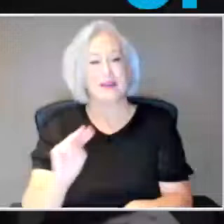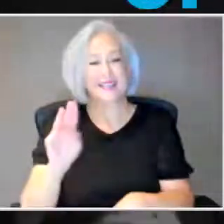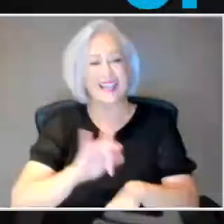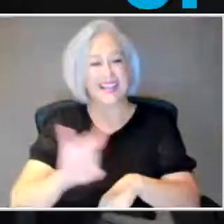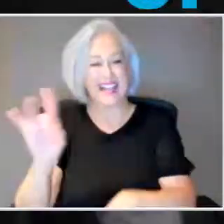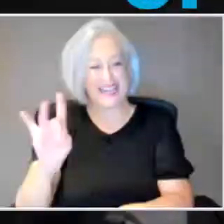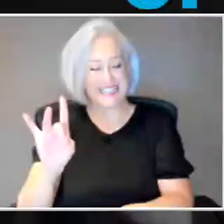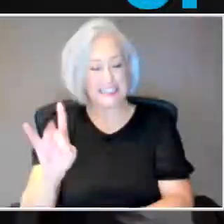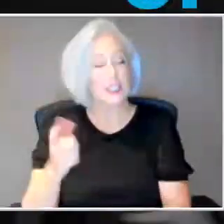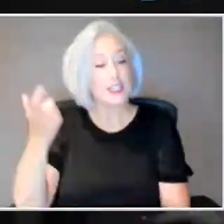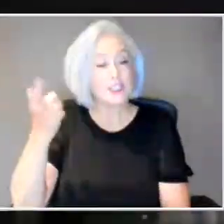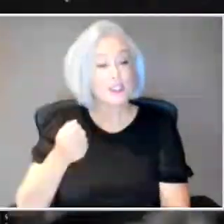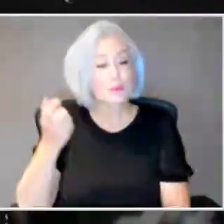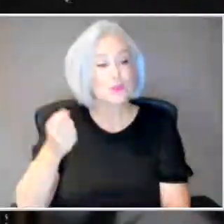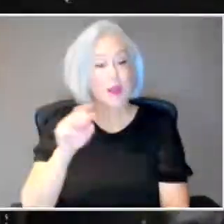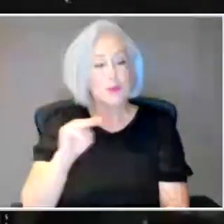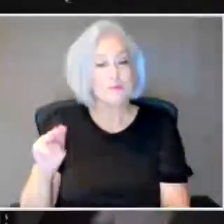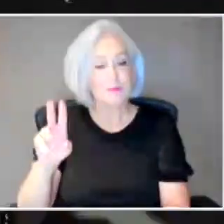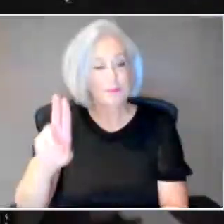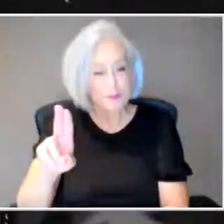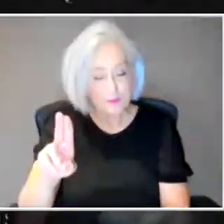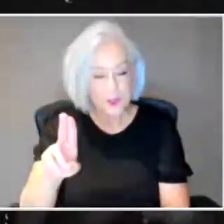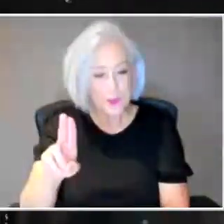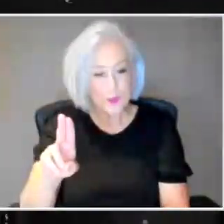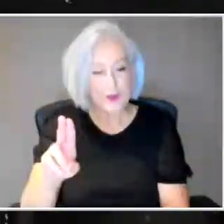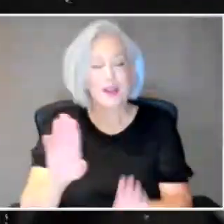Subscribe to our Morning Medical Update and Open